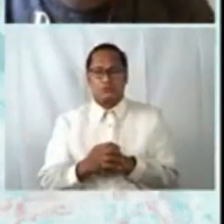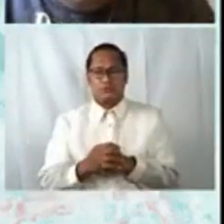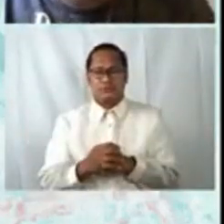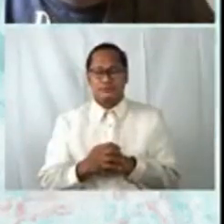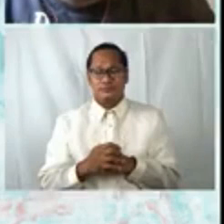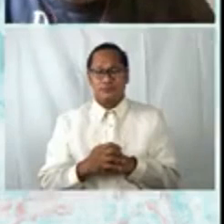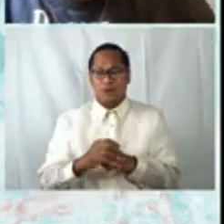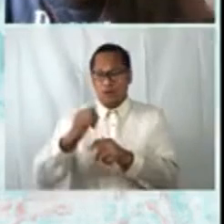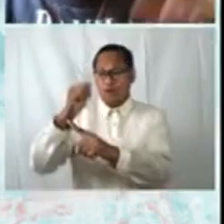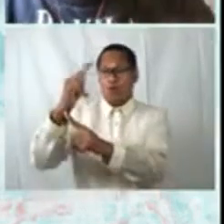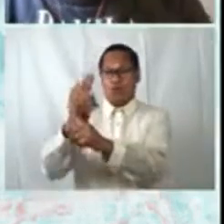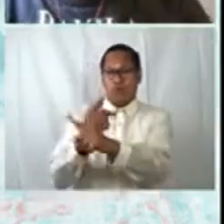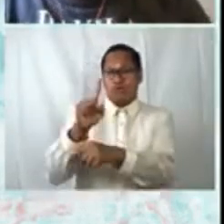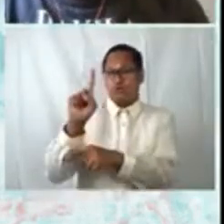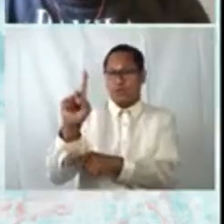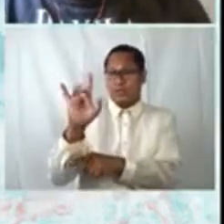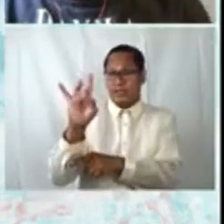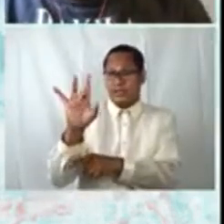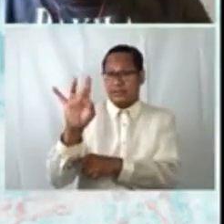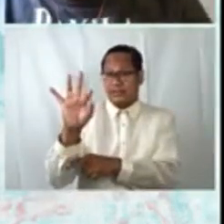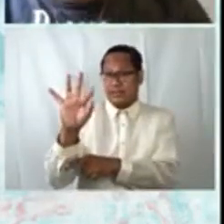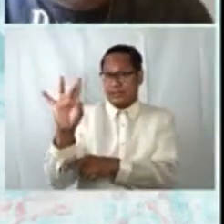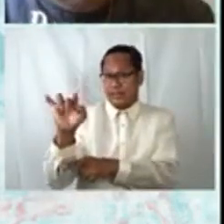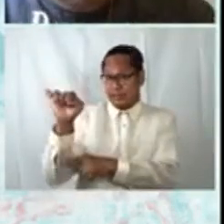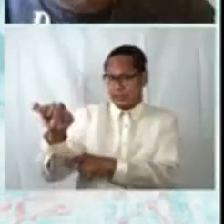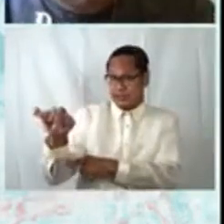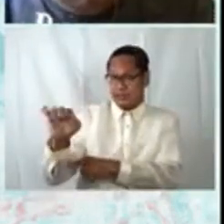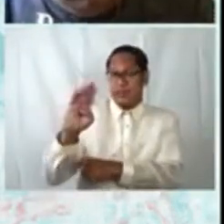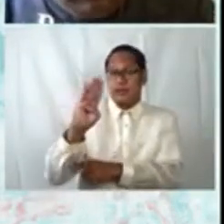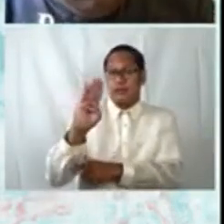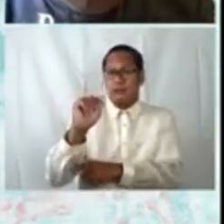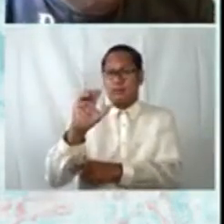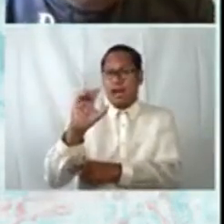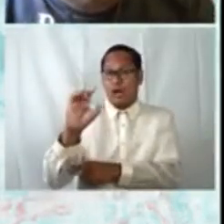August 1, 1898 in Bacoor was the